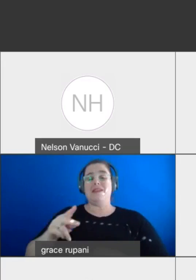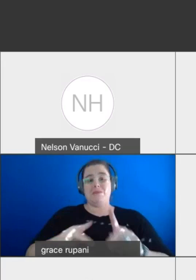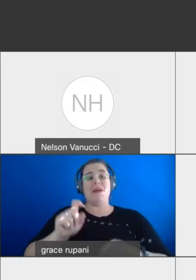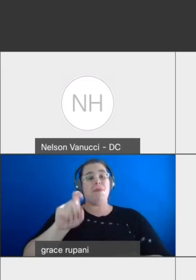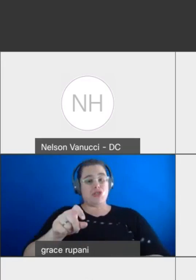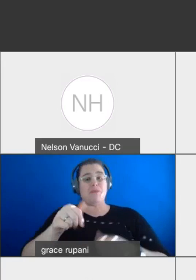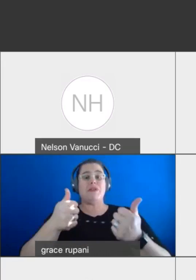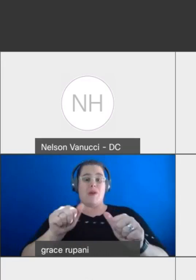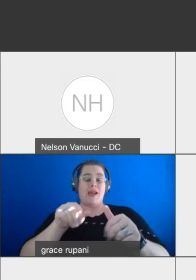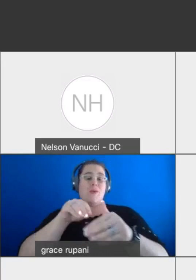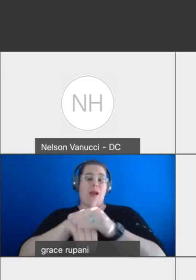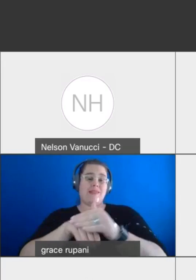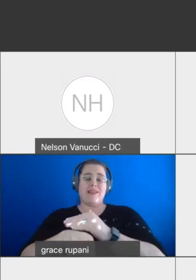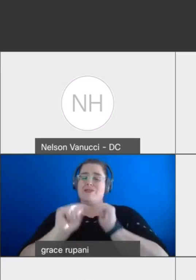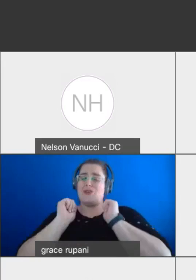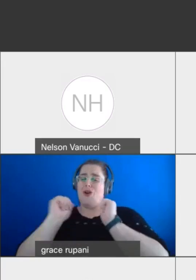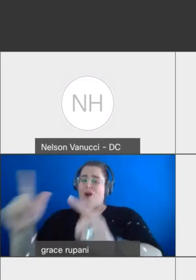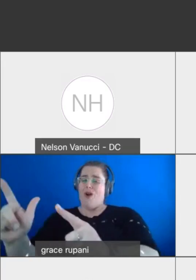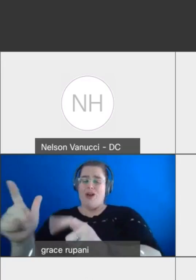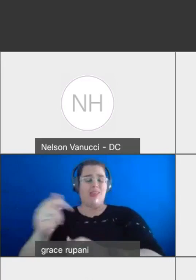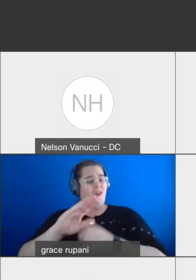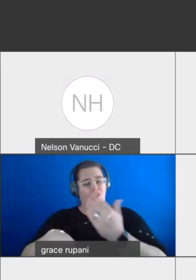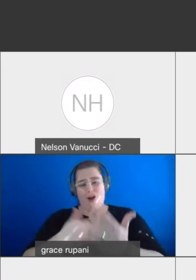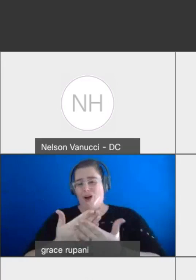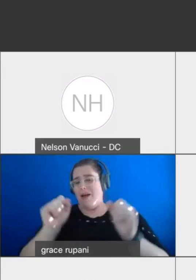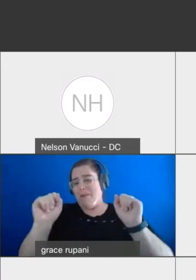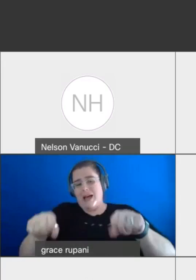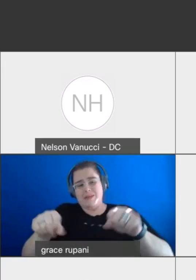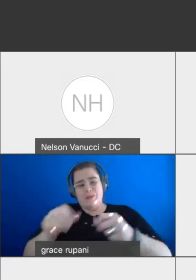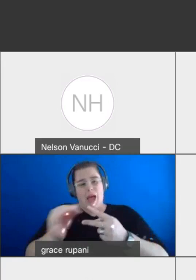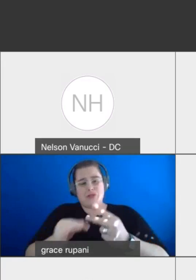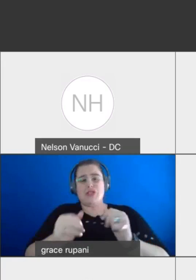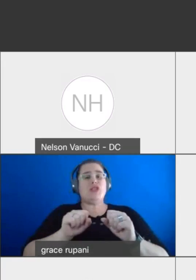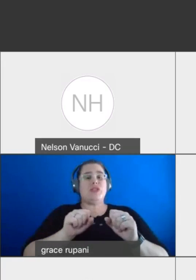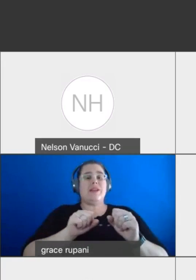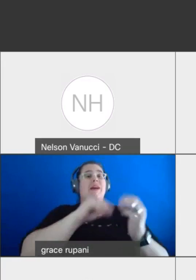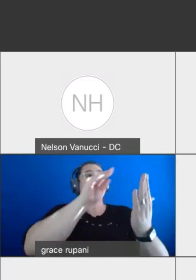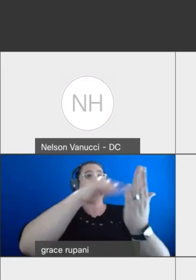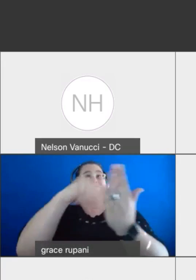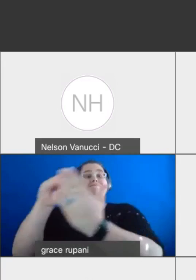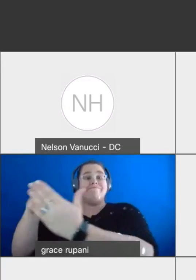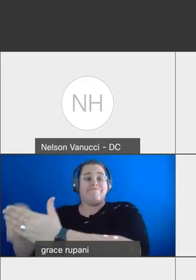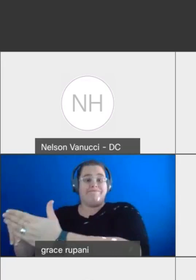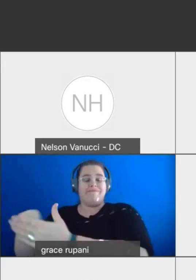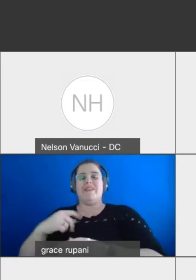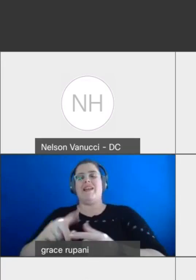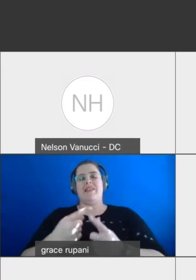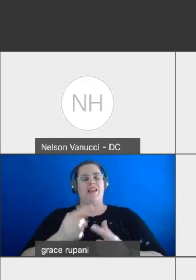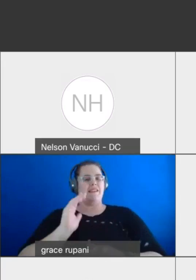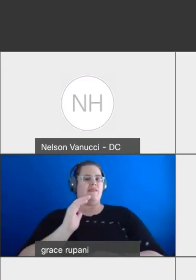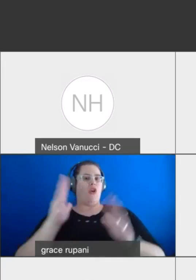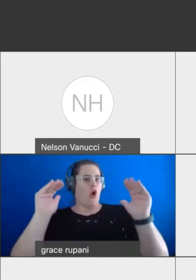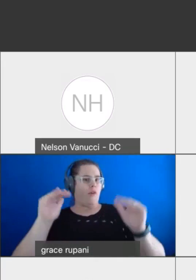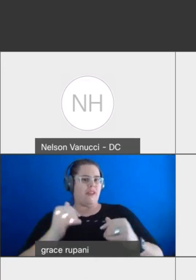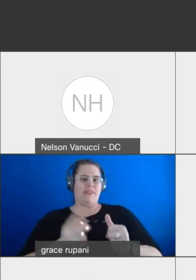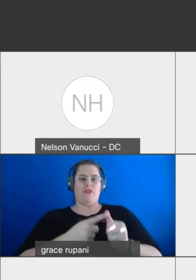accessing every avenue possible. Our goal is for all of us to get vaccinated as soon